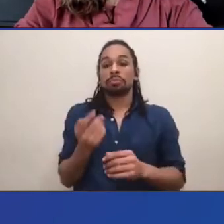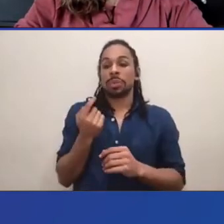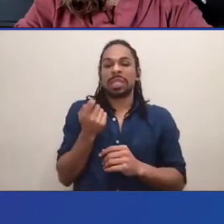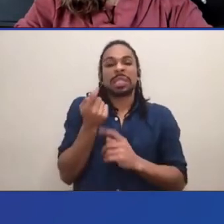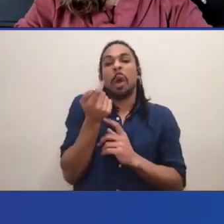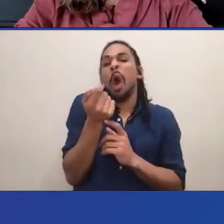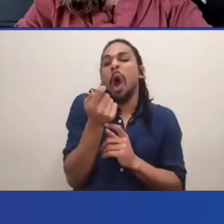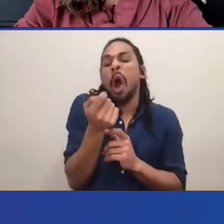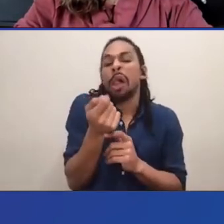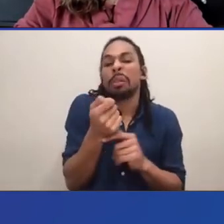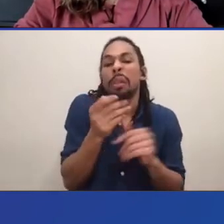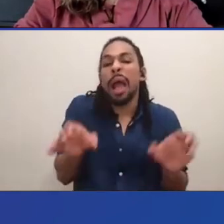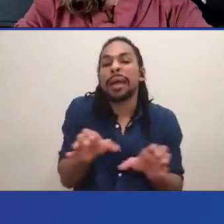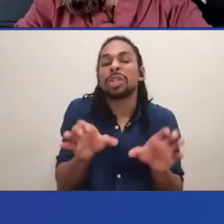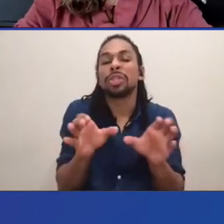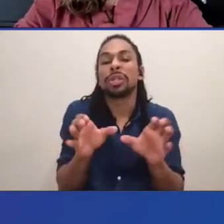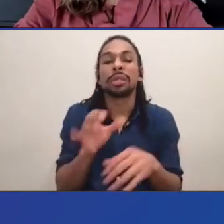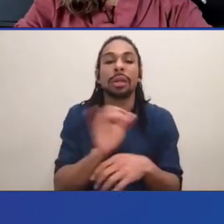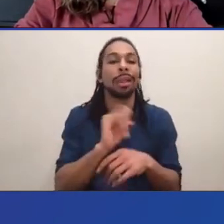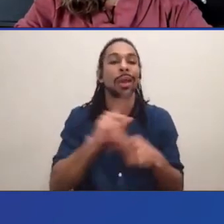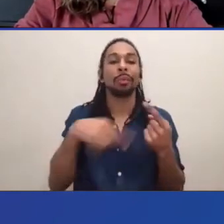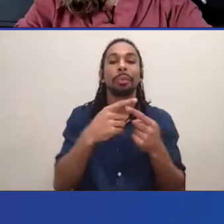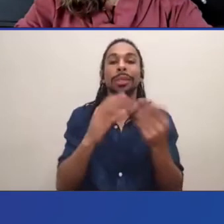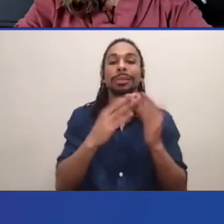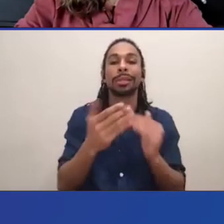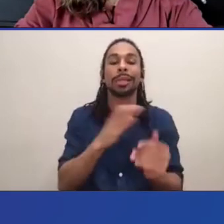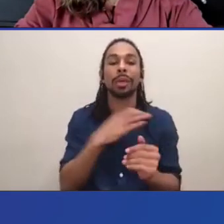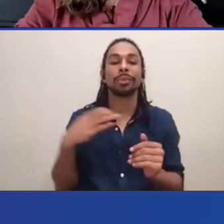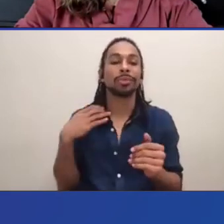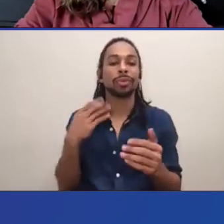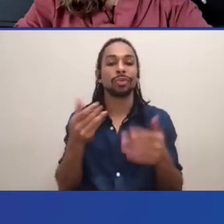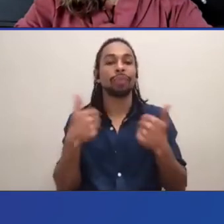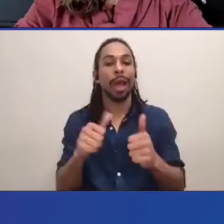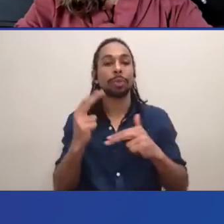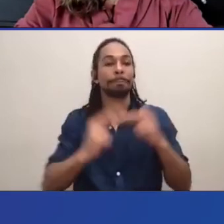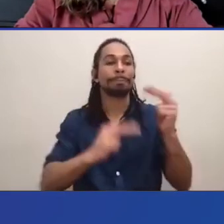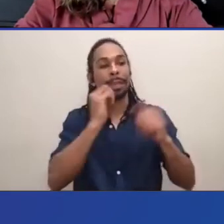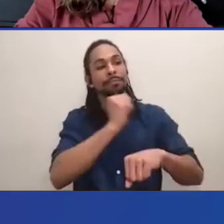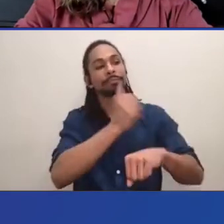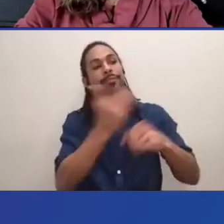when city council was trying to build new jails, we went into